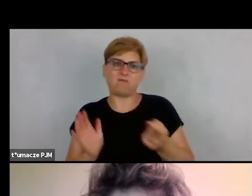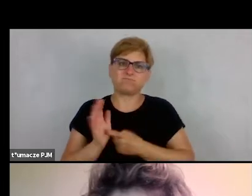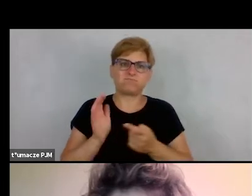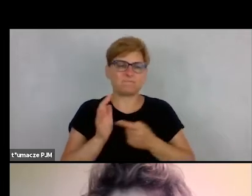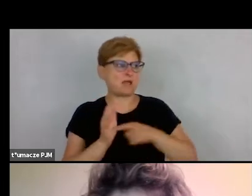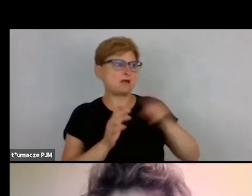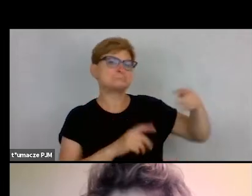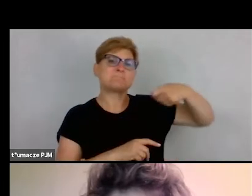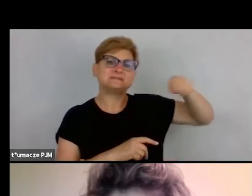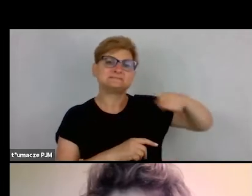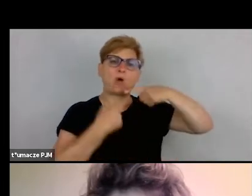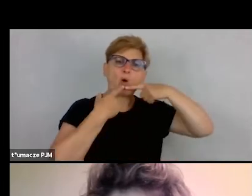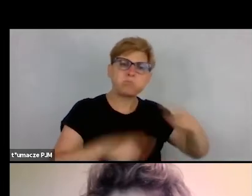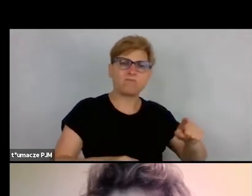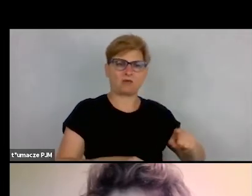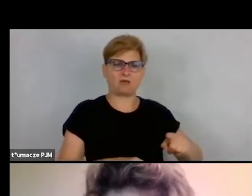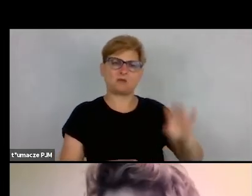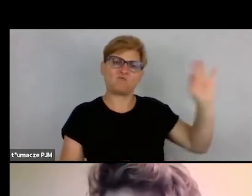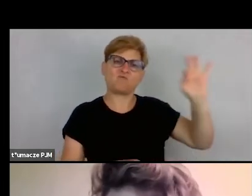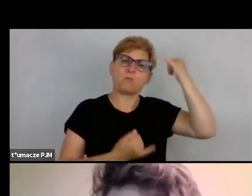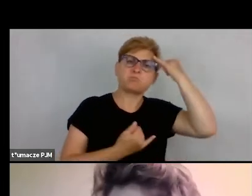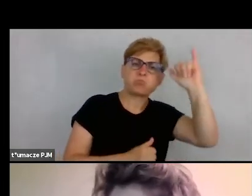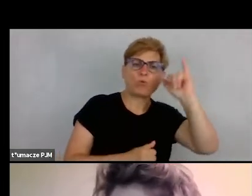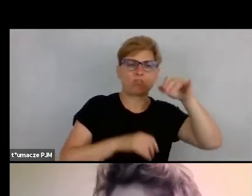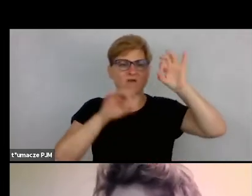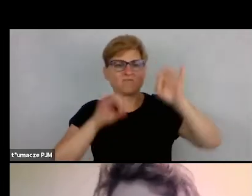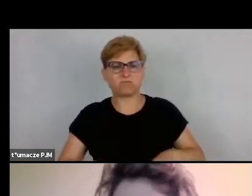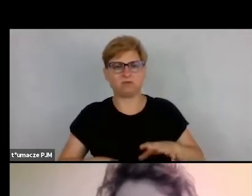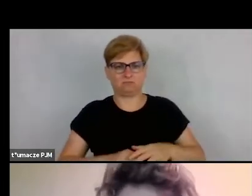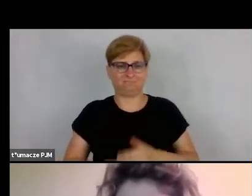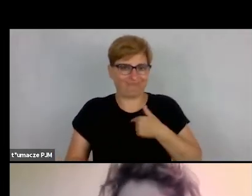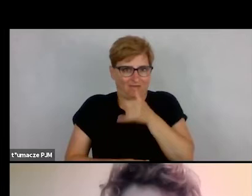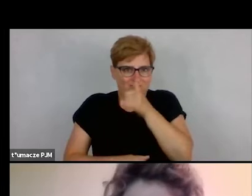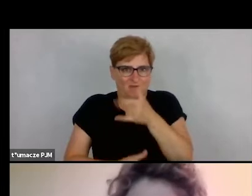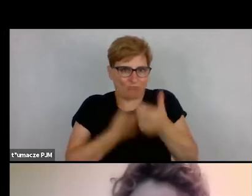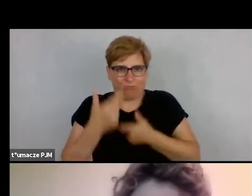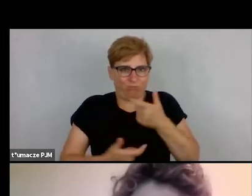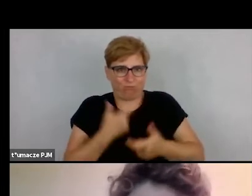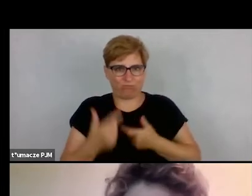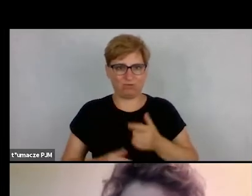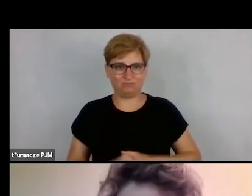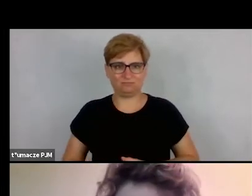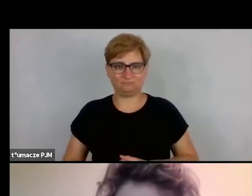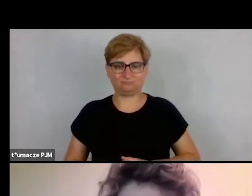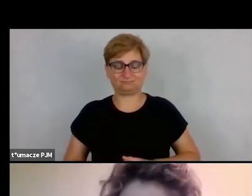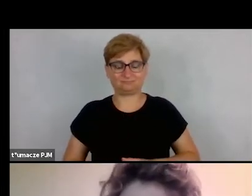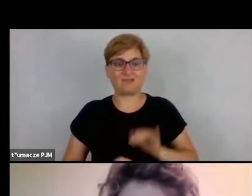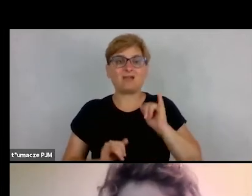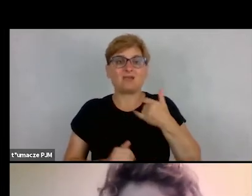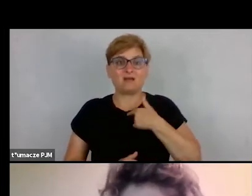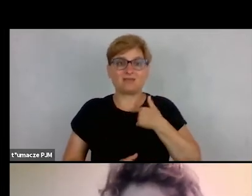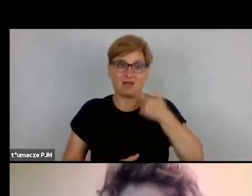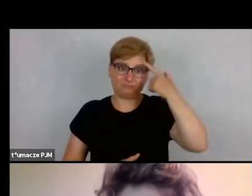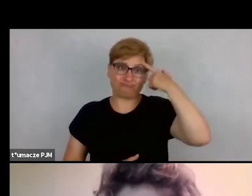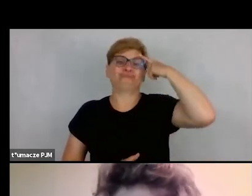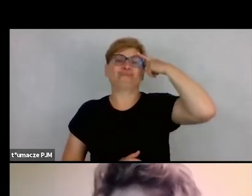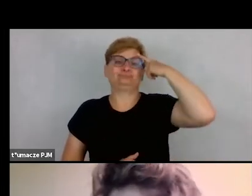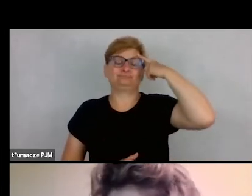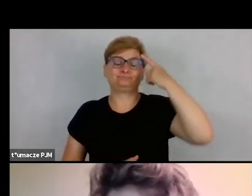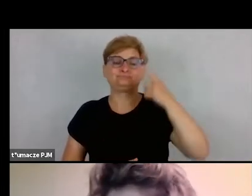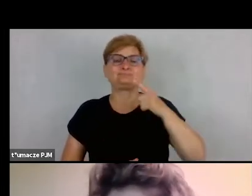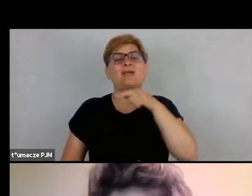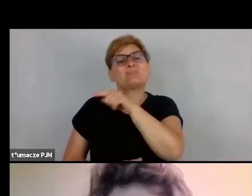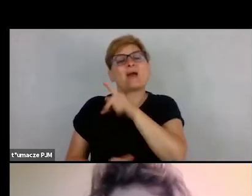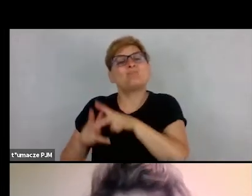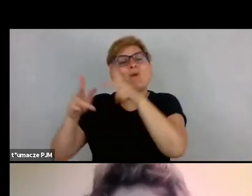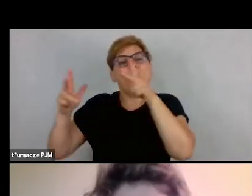left Sonke 2 years ago. I think it's remarkable work, and I worked with incredible people at Sonke. And so I'm